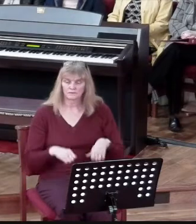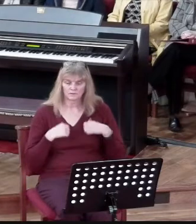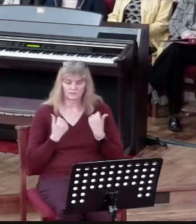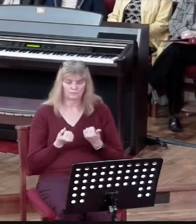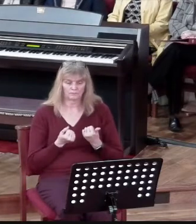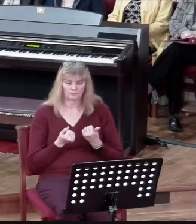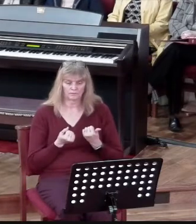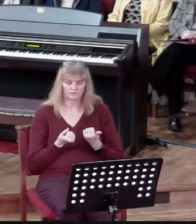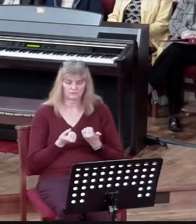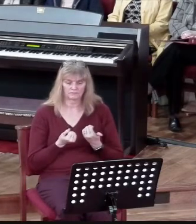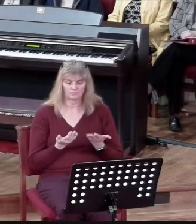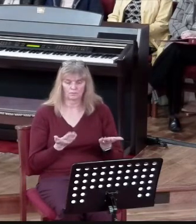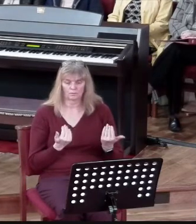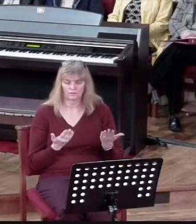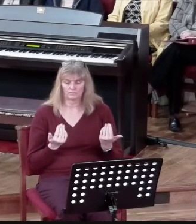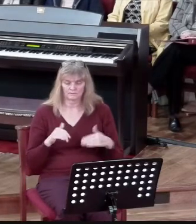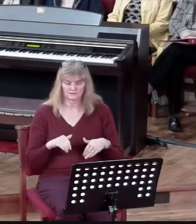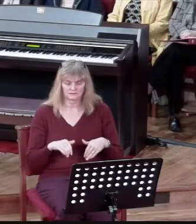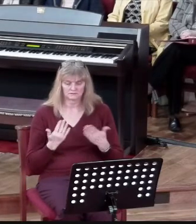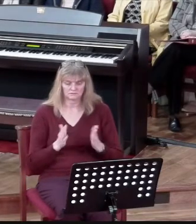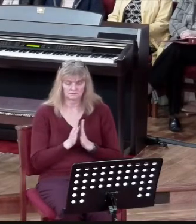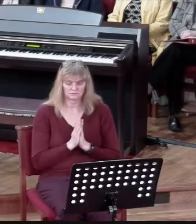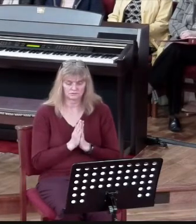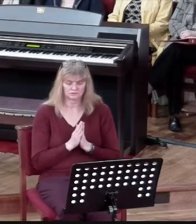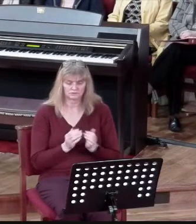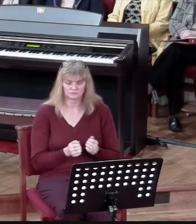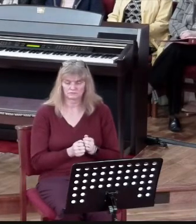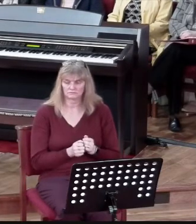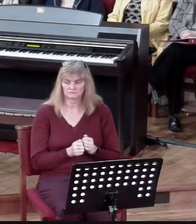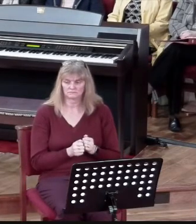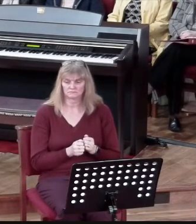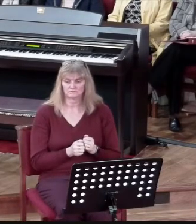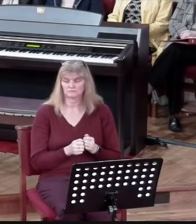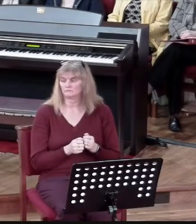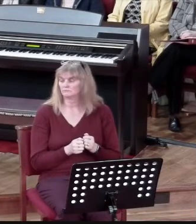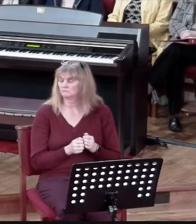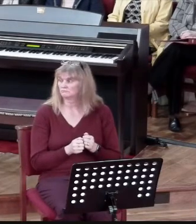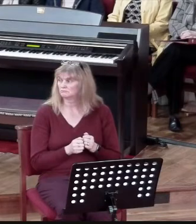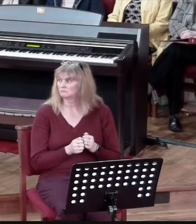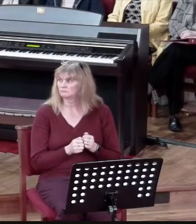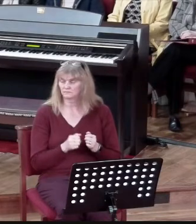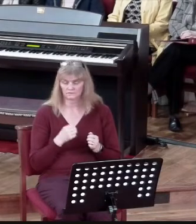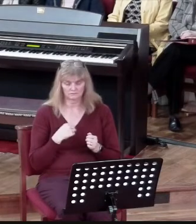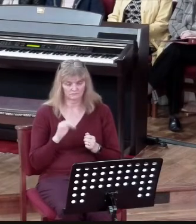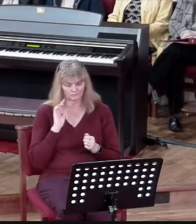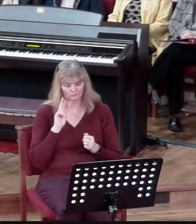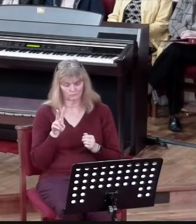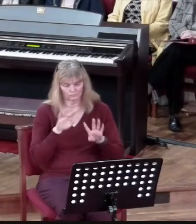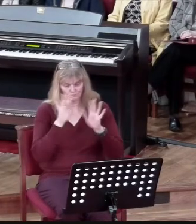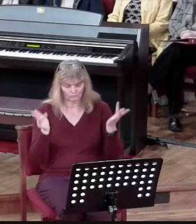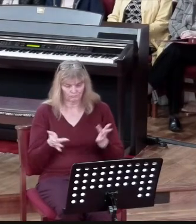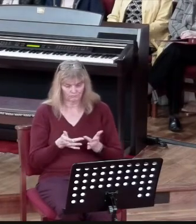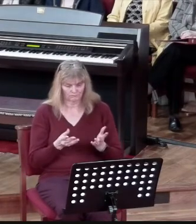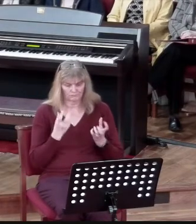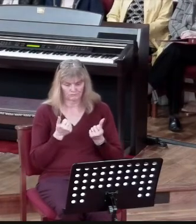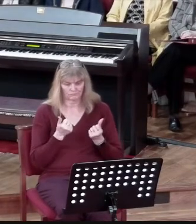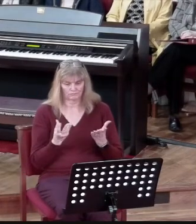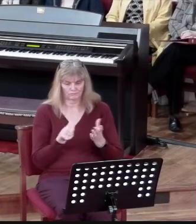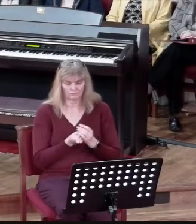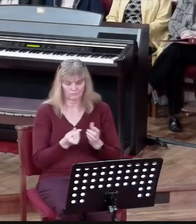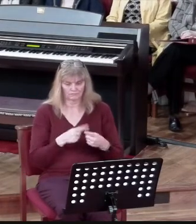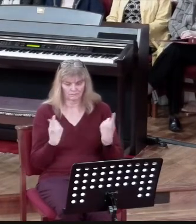Good morning, and welcome to our worship, whether you're here in the sanctuary or watching online. It's good to have you with us this